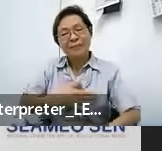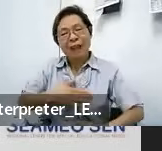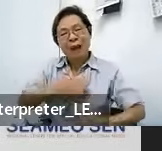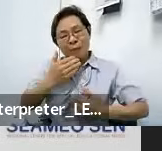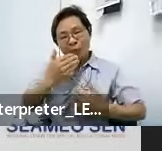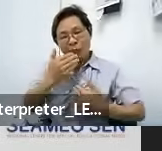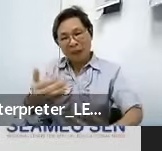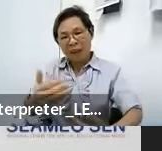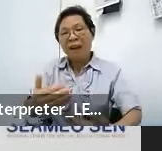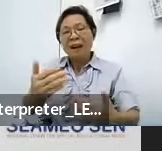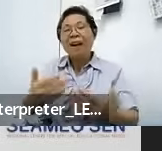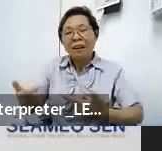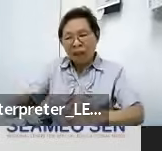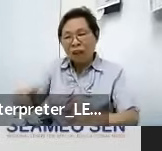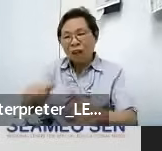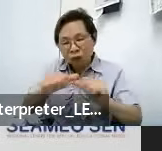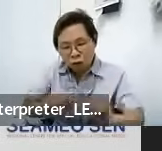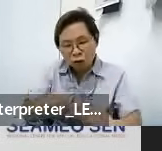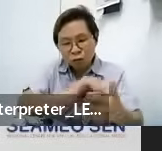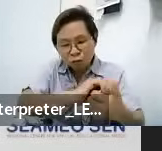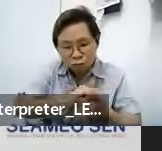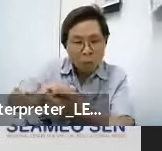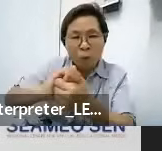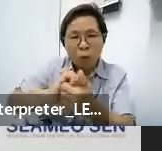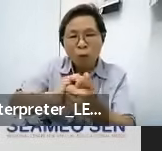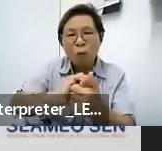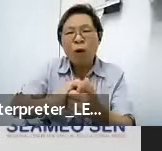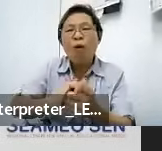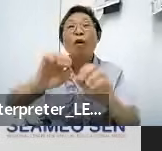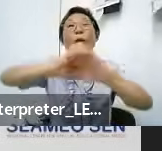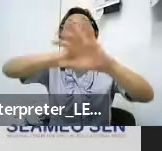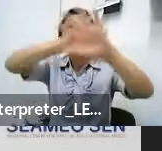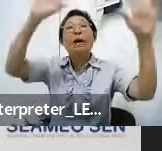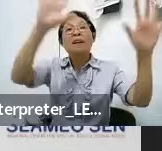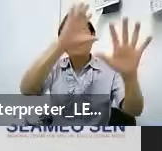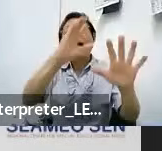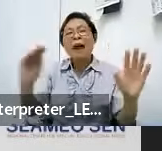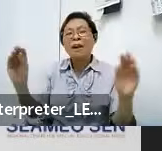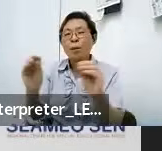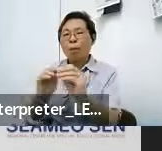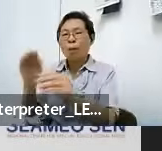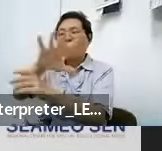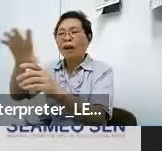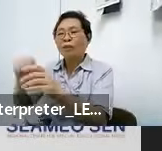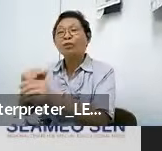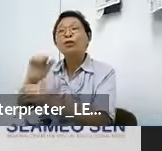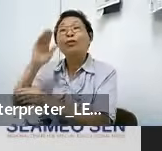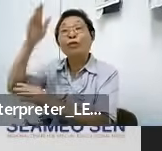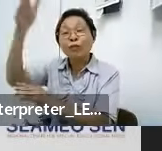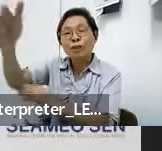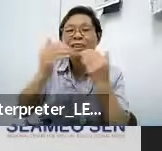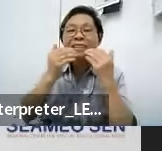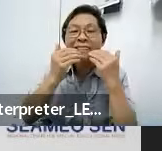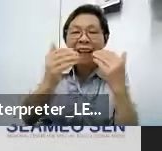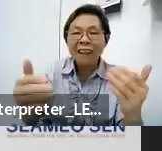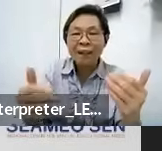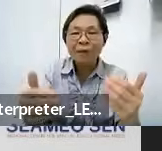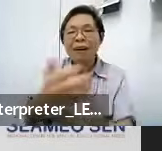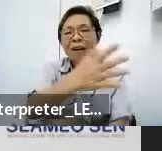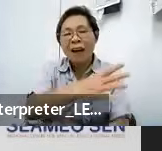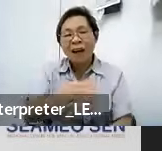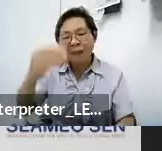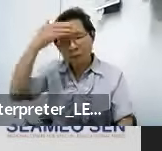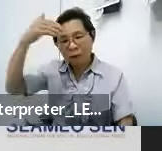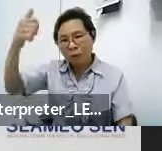to work hand in hand together for a brighter and more inclusive tomorrow. Thank you, and